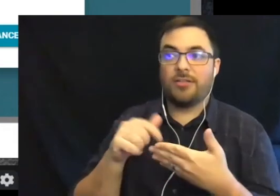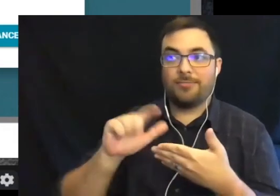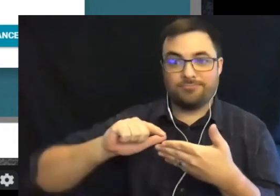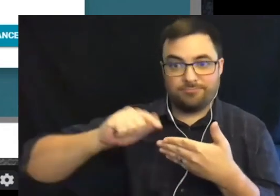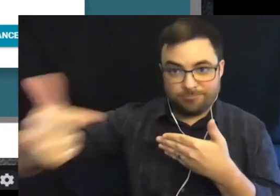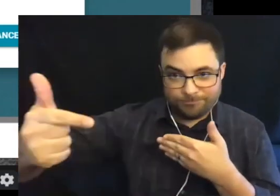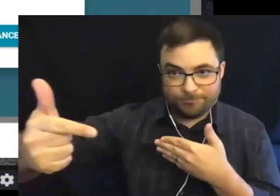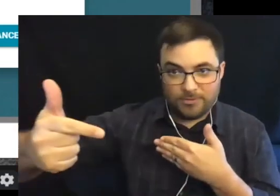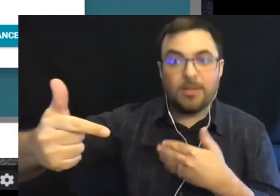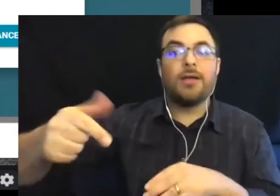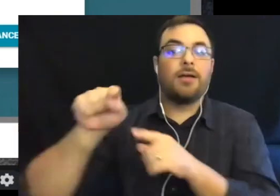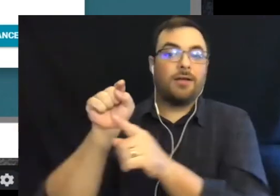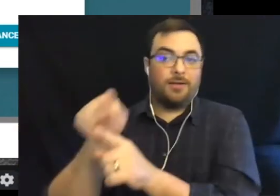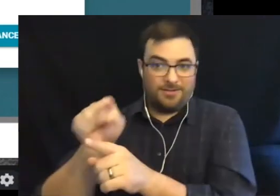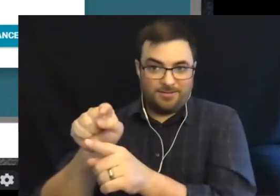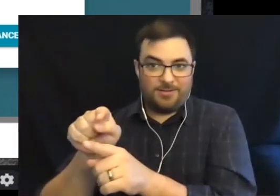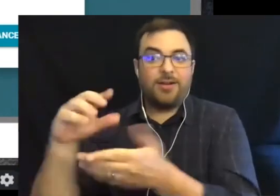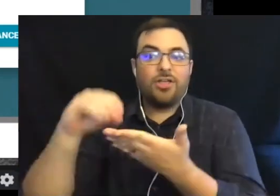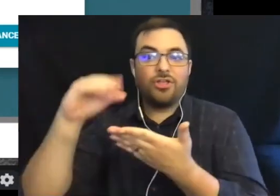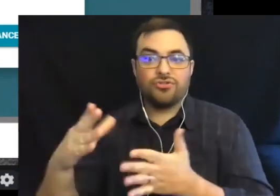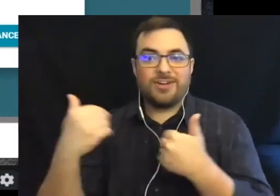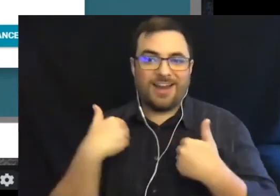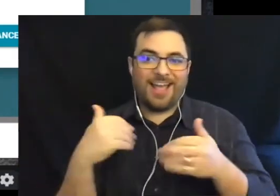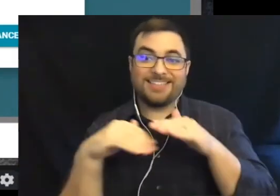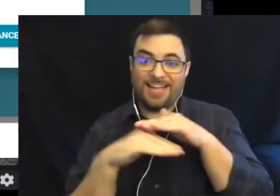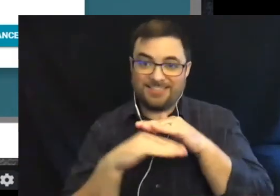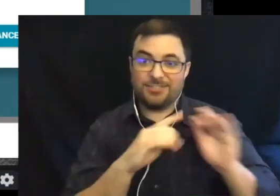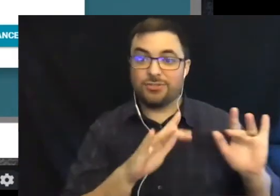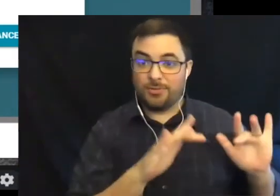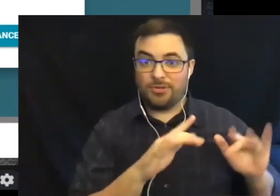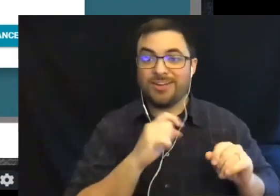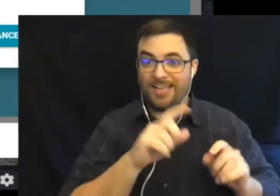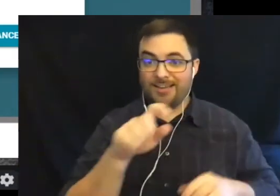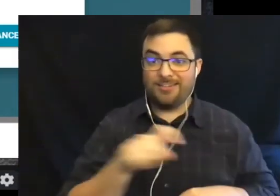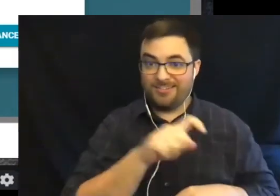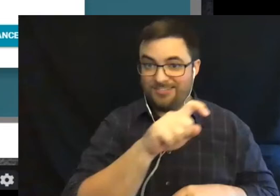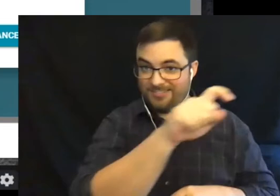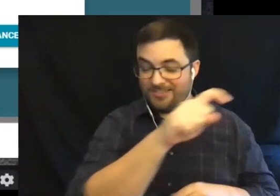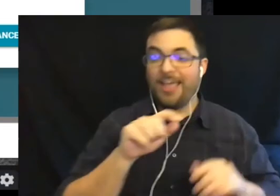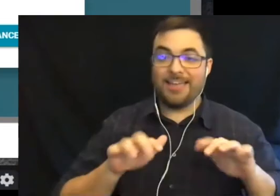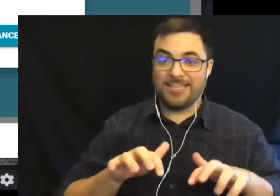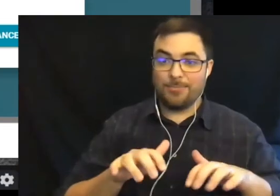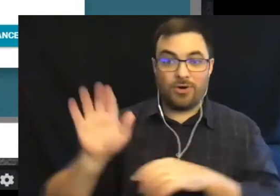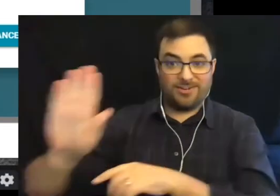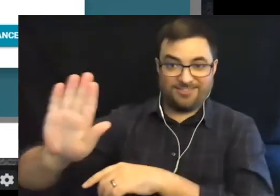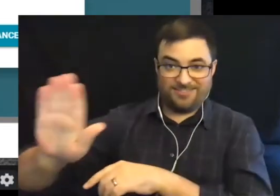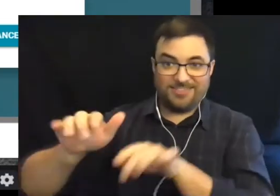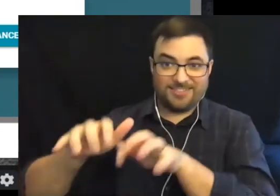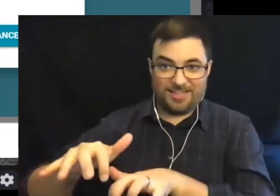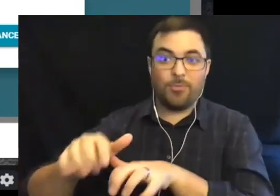gives your student access to your computer. So now they can use your mouse and they can use your keyboard on their end, which is really